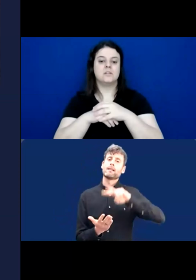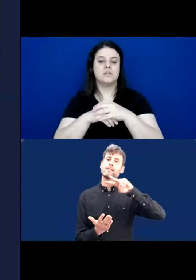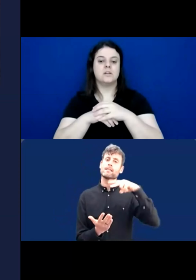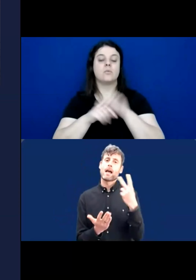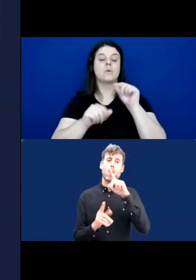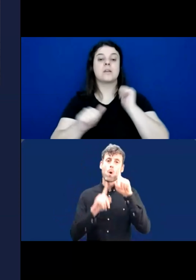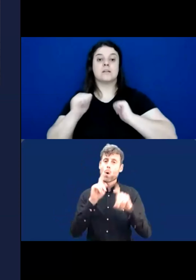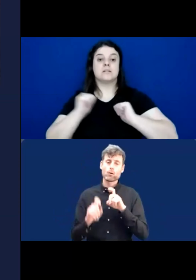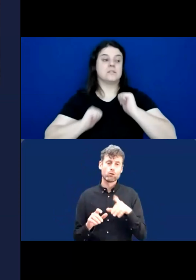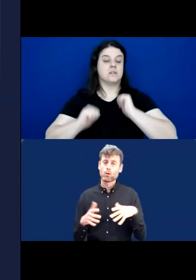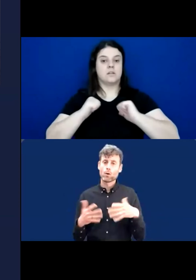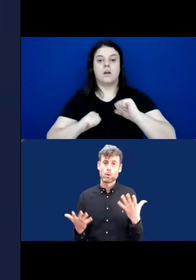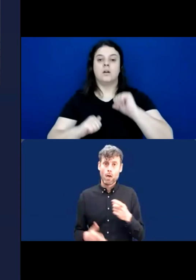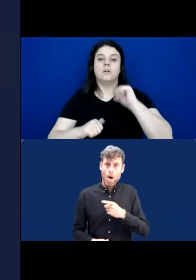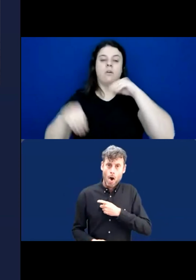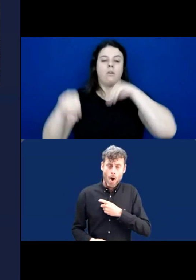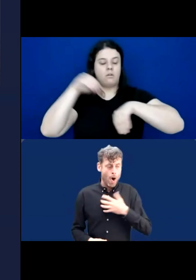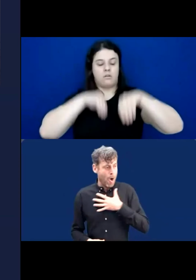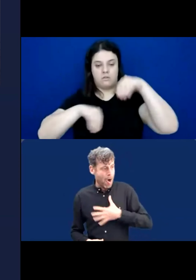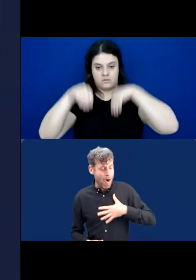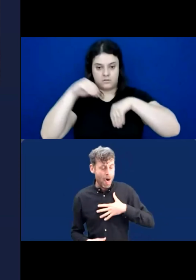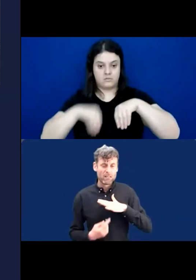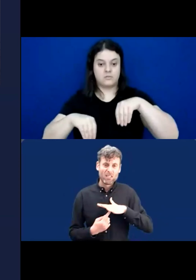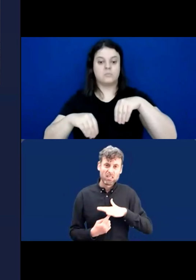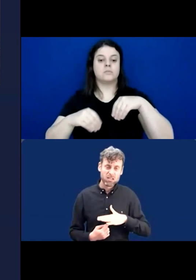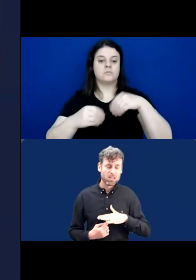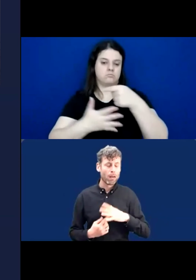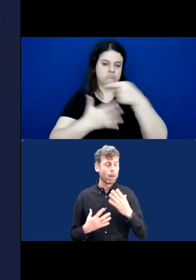depression, the Hospital Anxiety and Depression Scale.